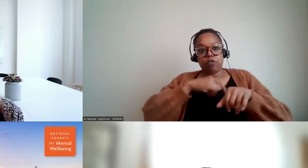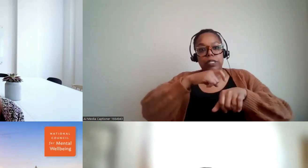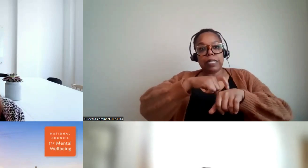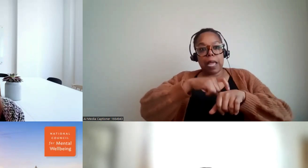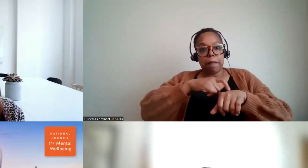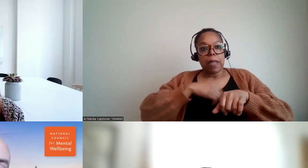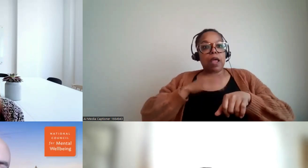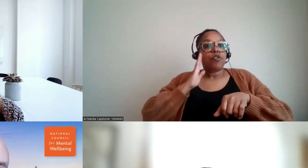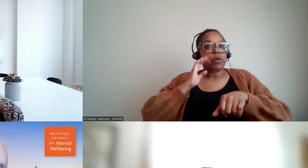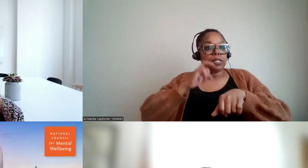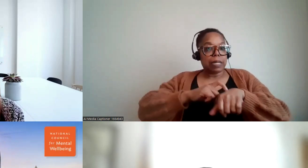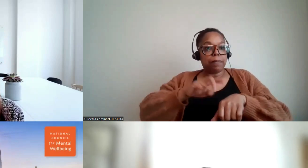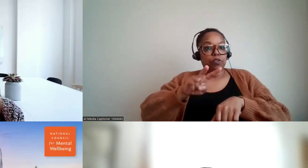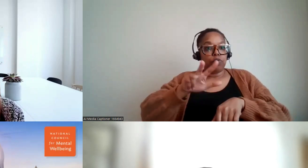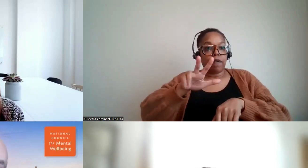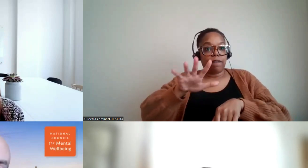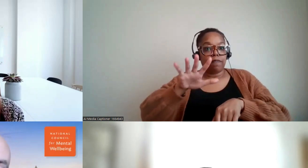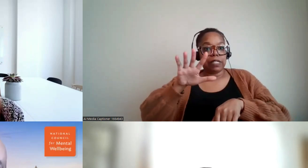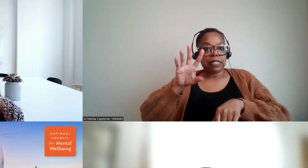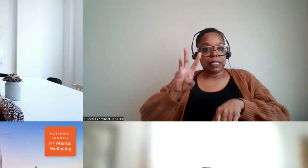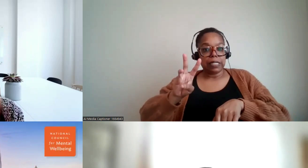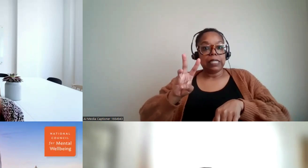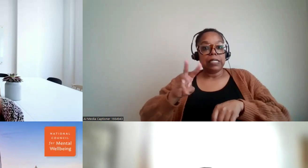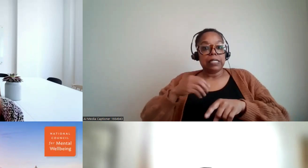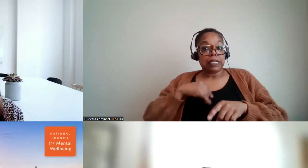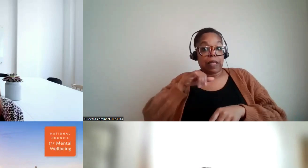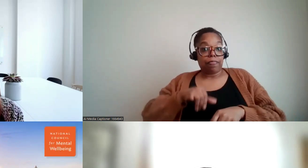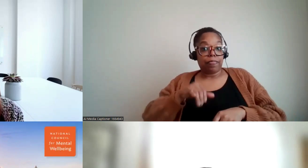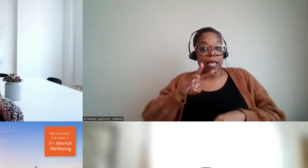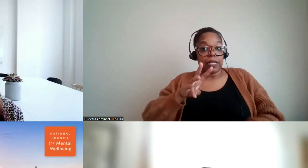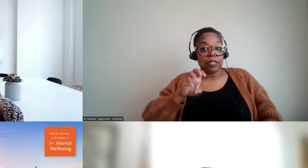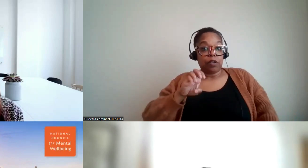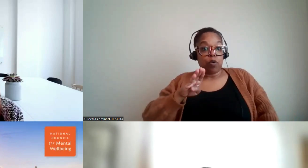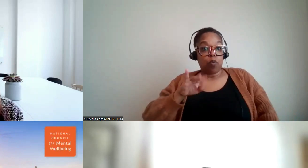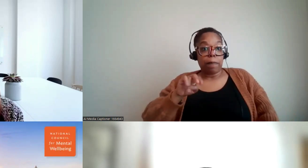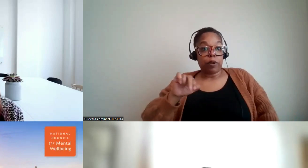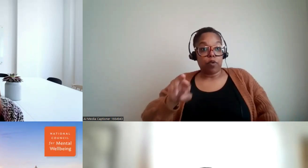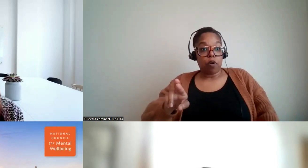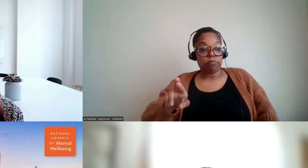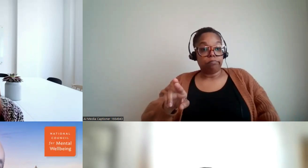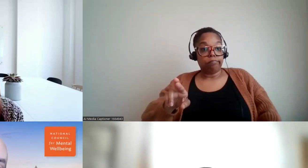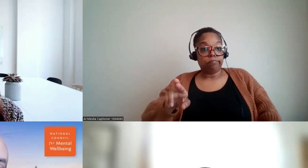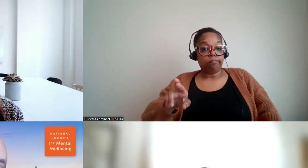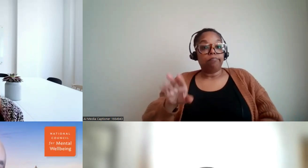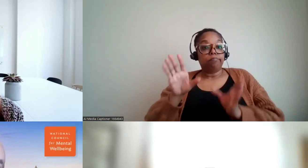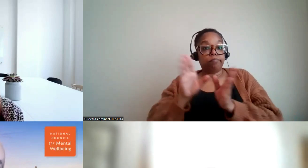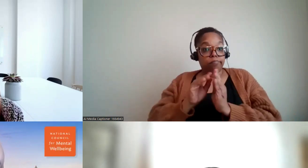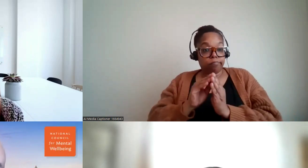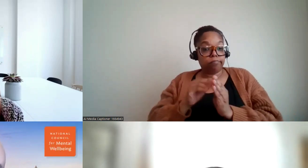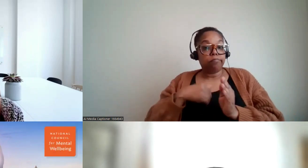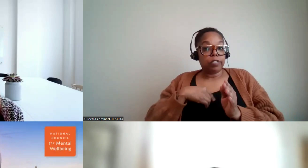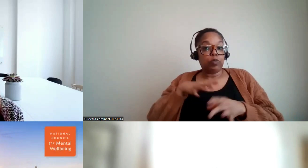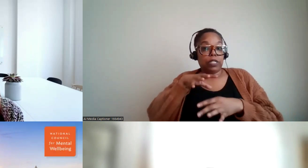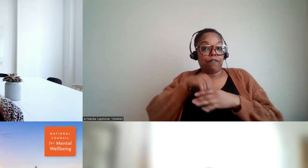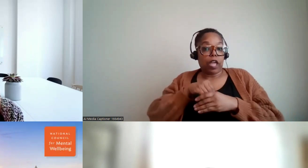our speakers again. I also want to let the audience know that this webinar is actually part of a series. So if this content was